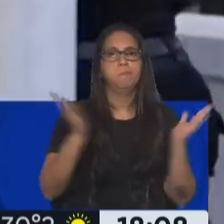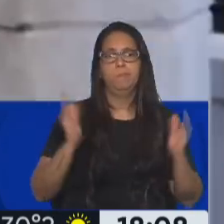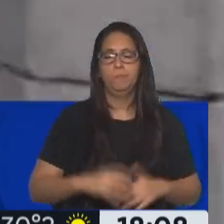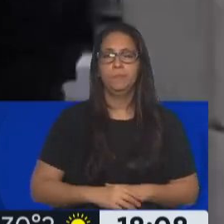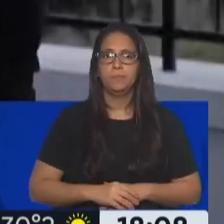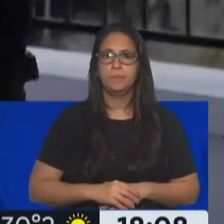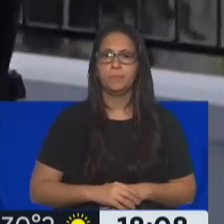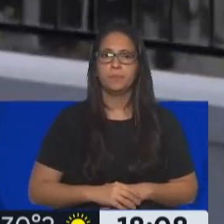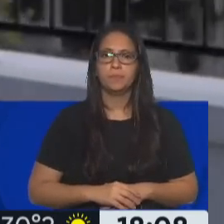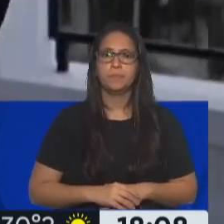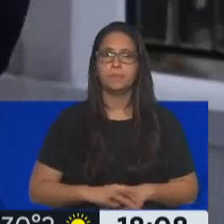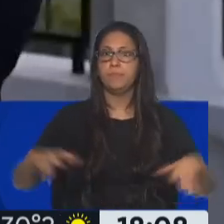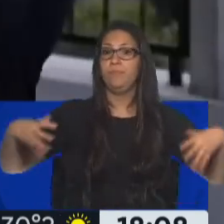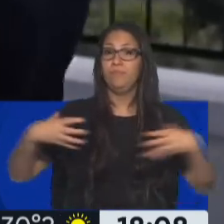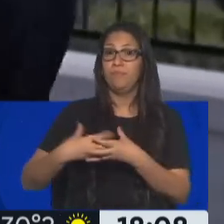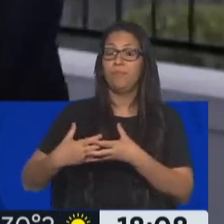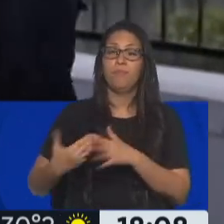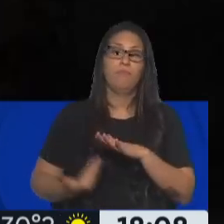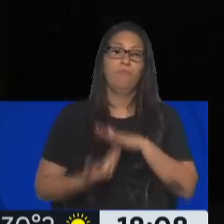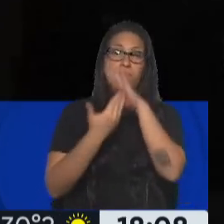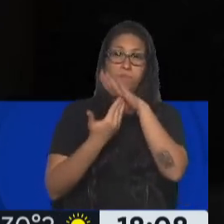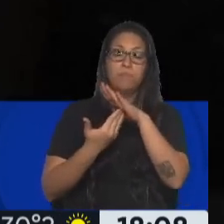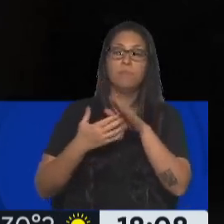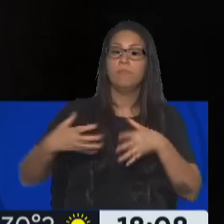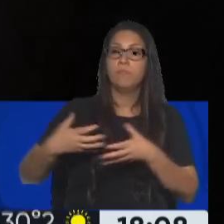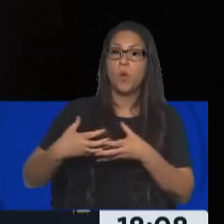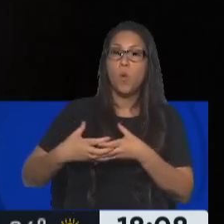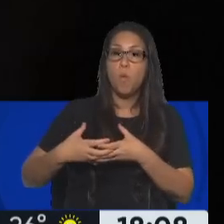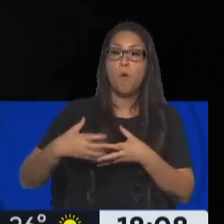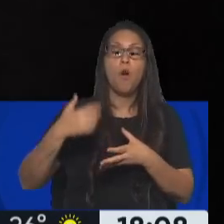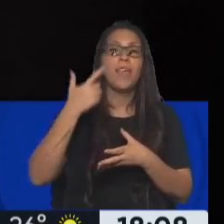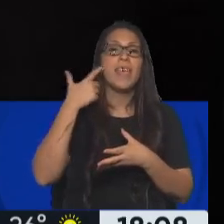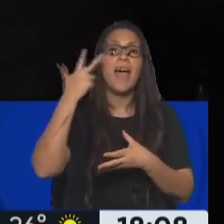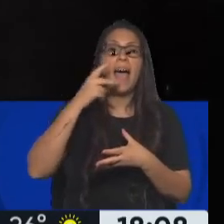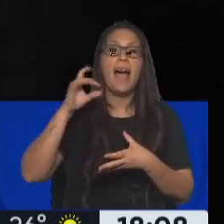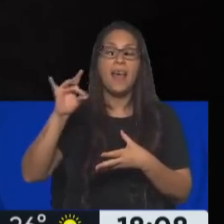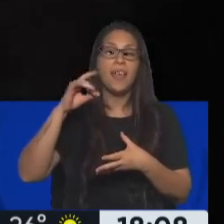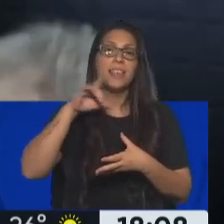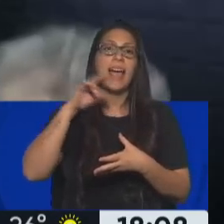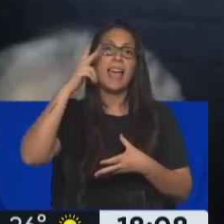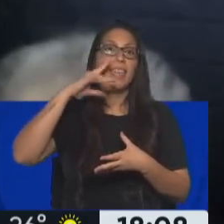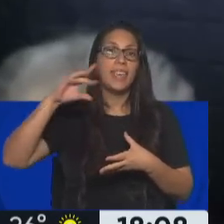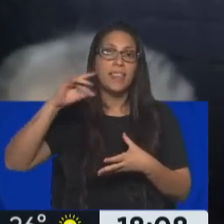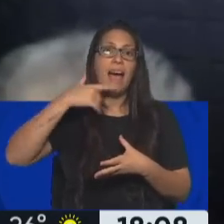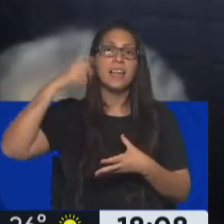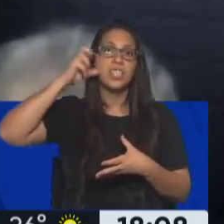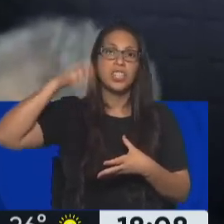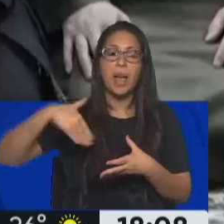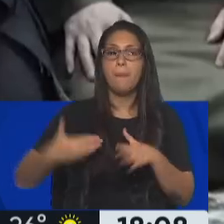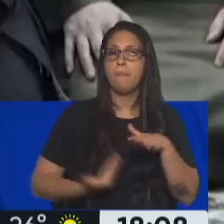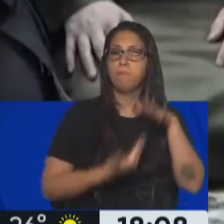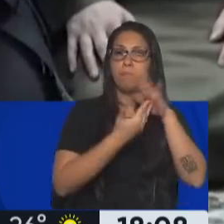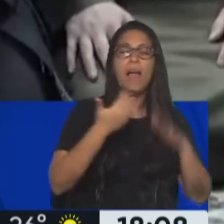lo pronto, la facción dominante entre las que derribaron a Assad, el grupo Jabhat Tahrir al-Sham, liderada por Abu